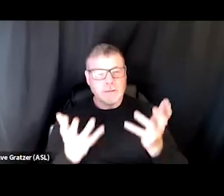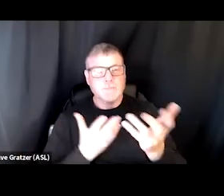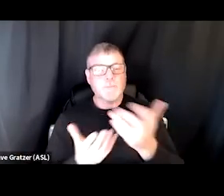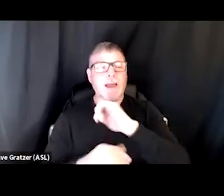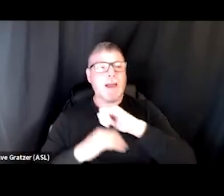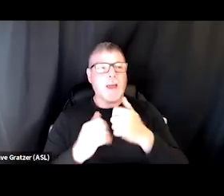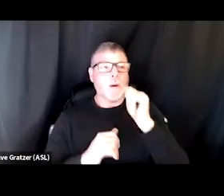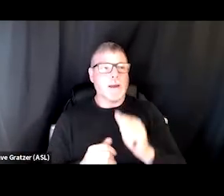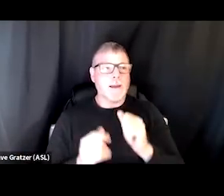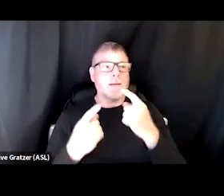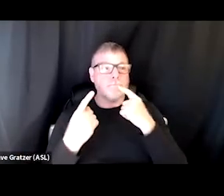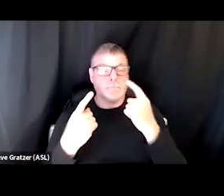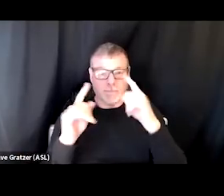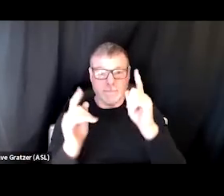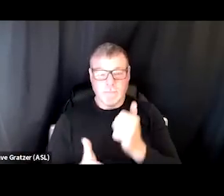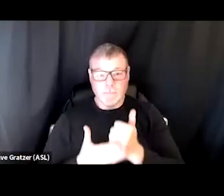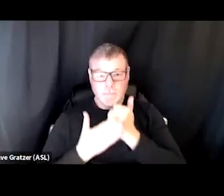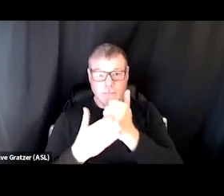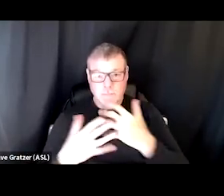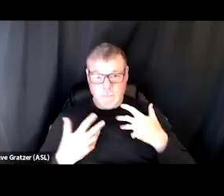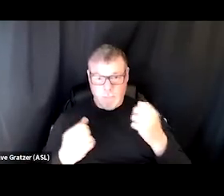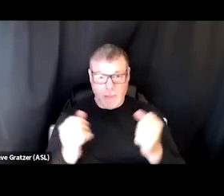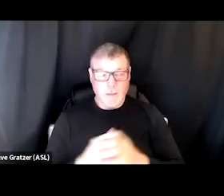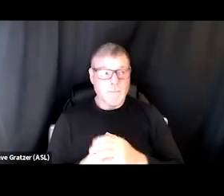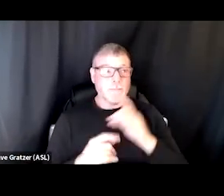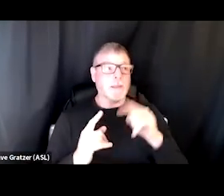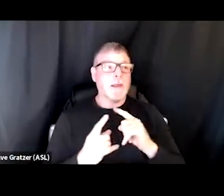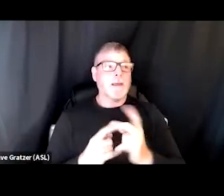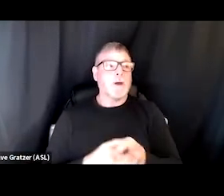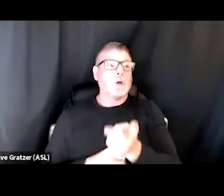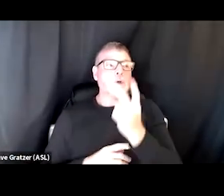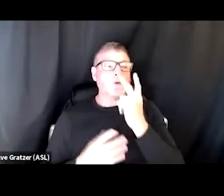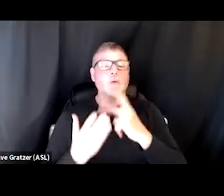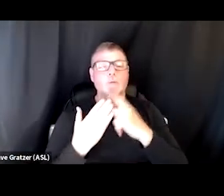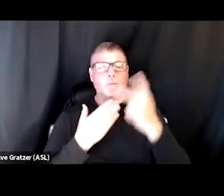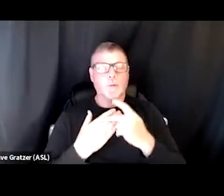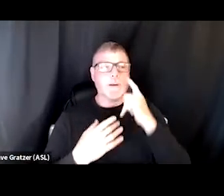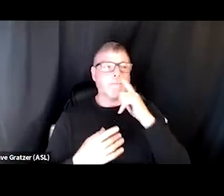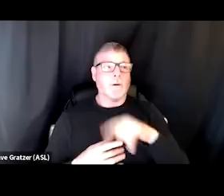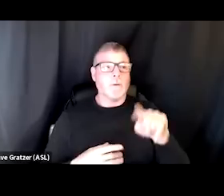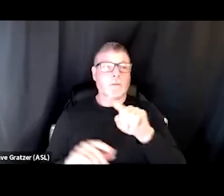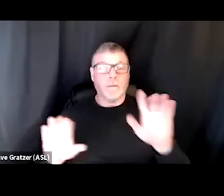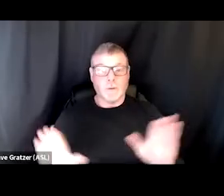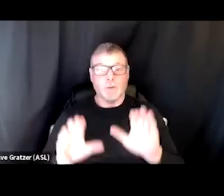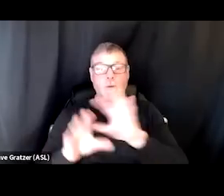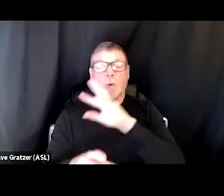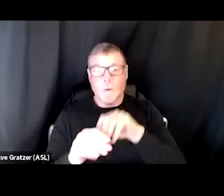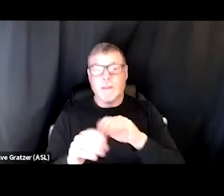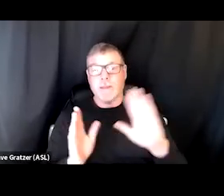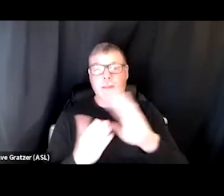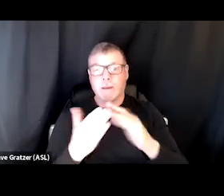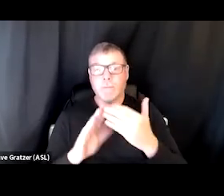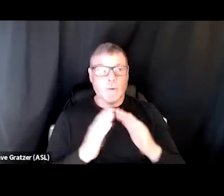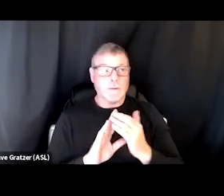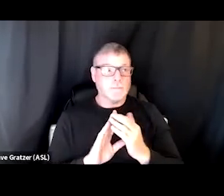encampment sweeps affect health. Then you're going to hear from two incredible programs about the work that they are doing within their communities. So